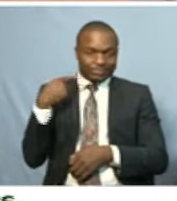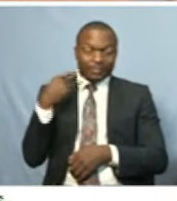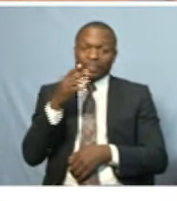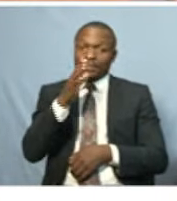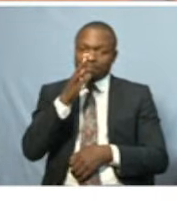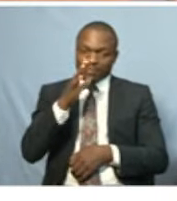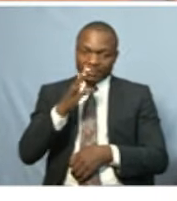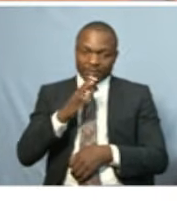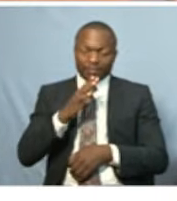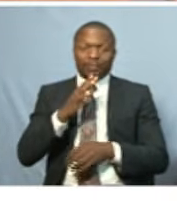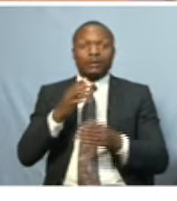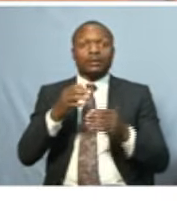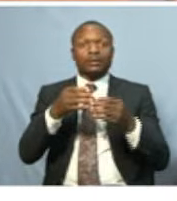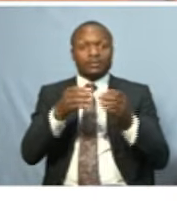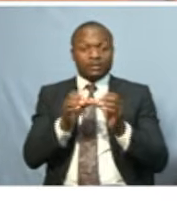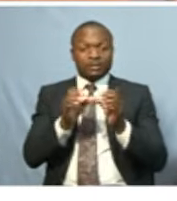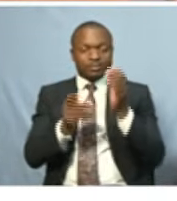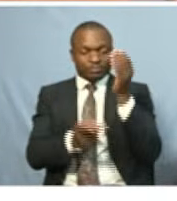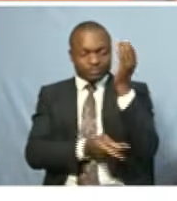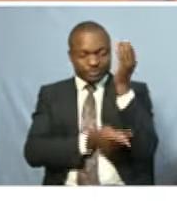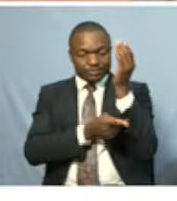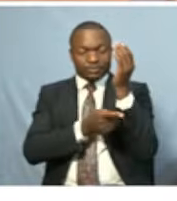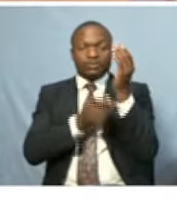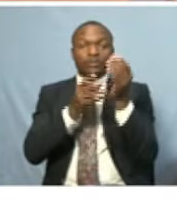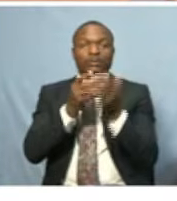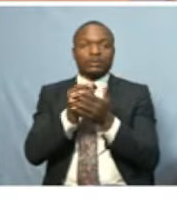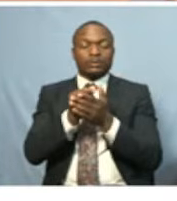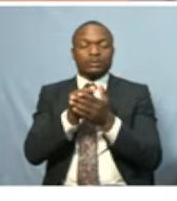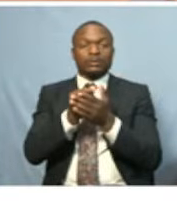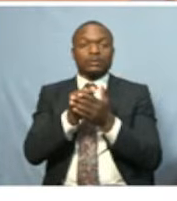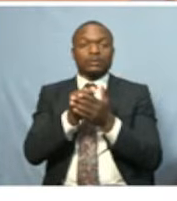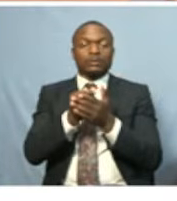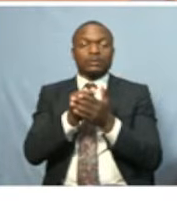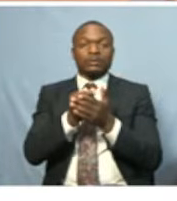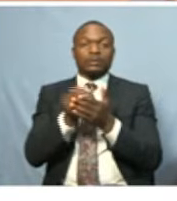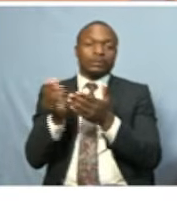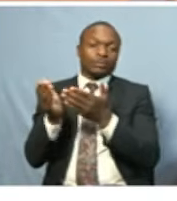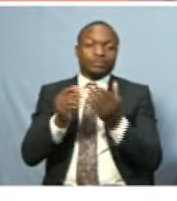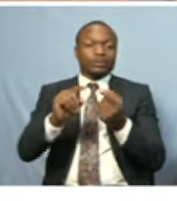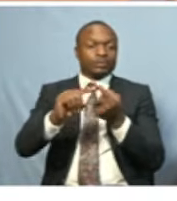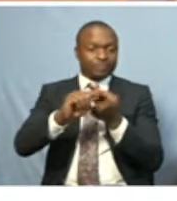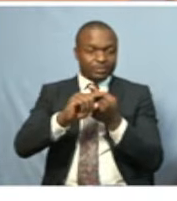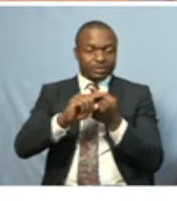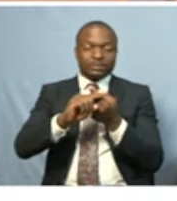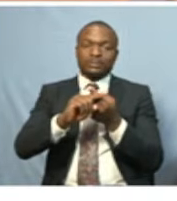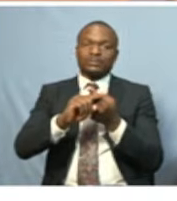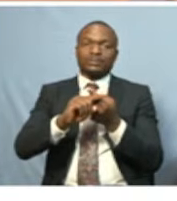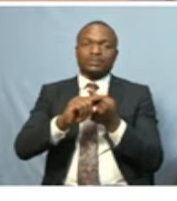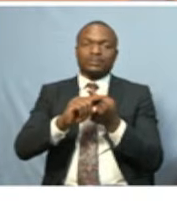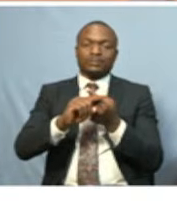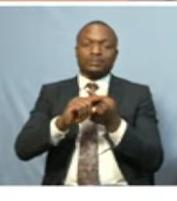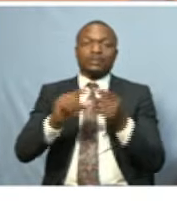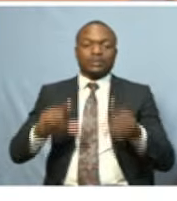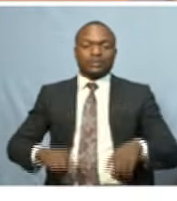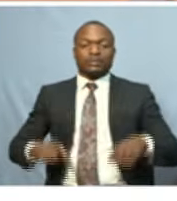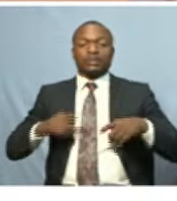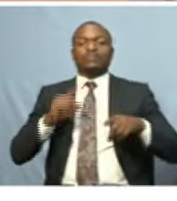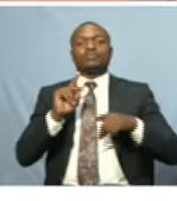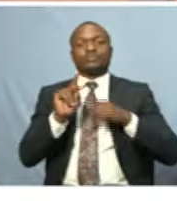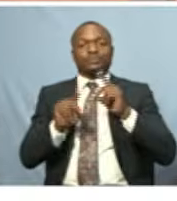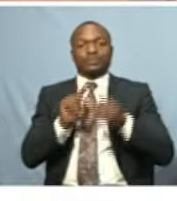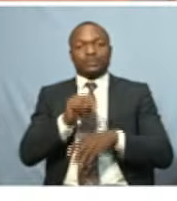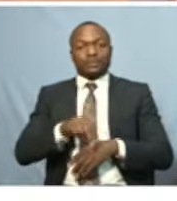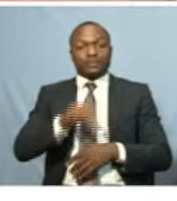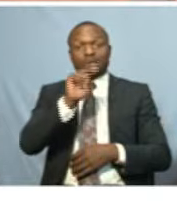Madam, Constituency Development Fund has continued to impact positively on the lives of our people in the Northwestern